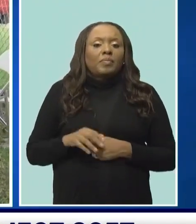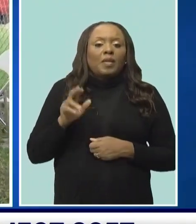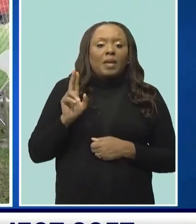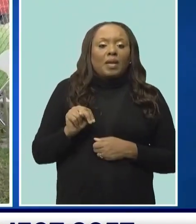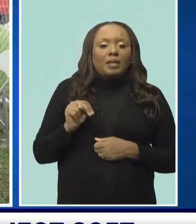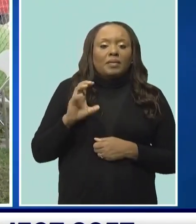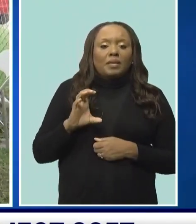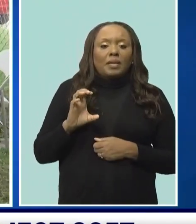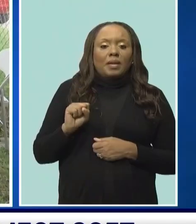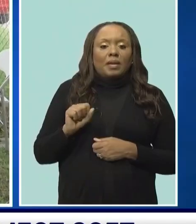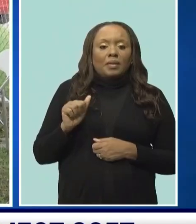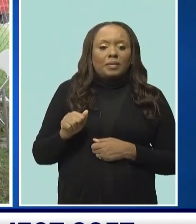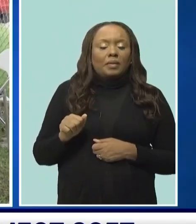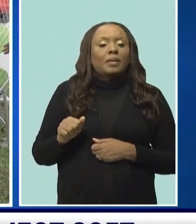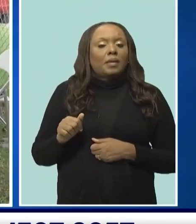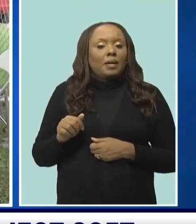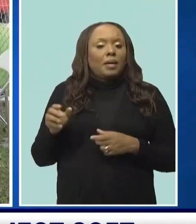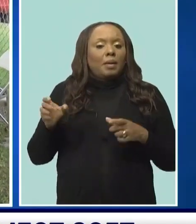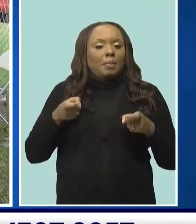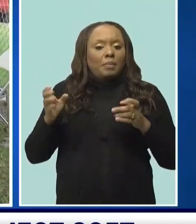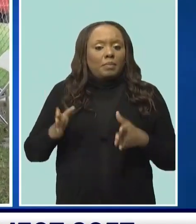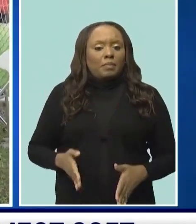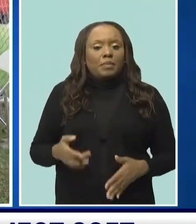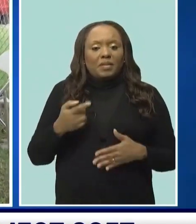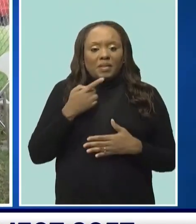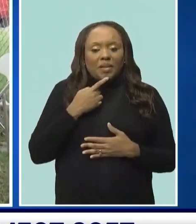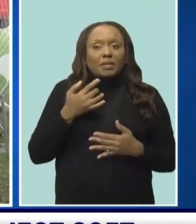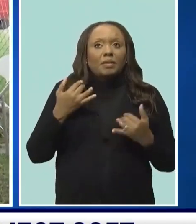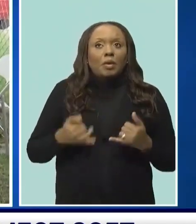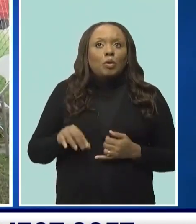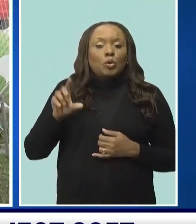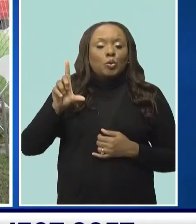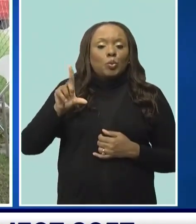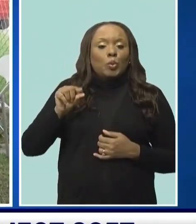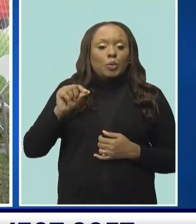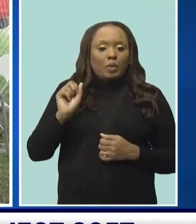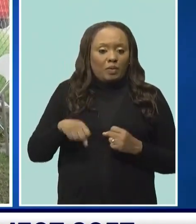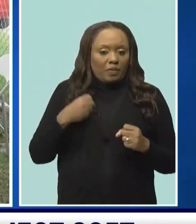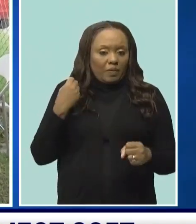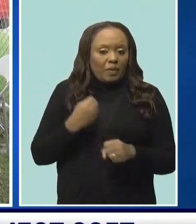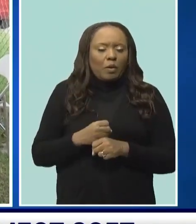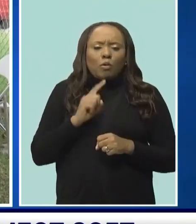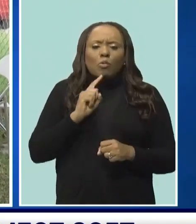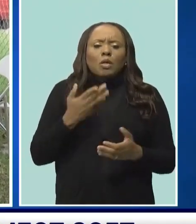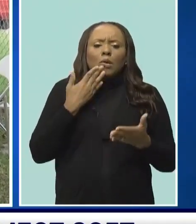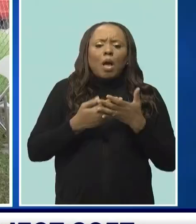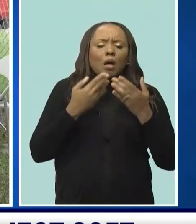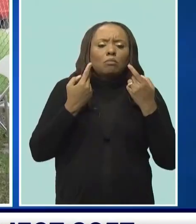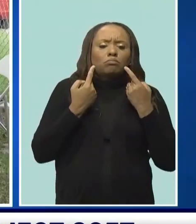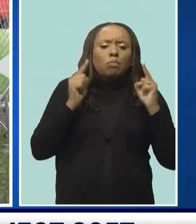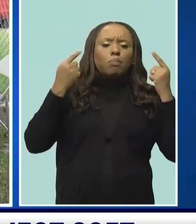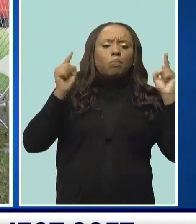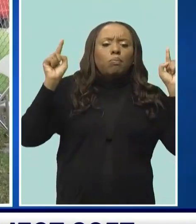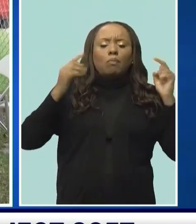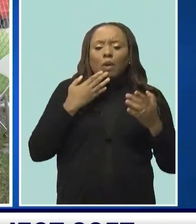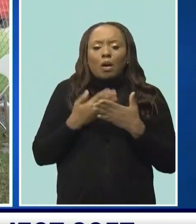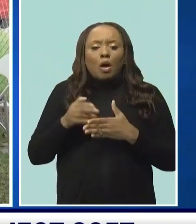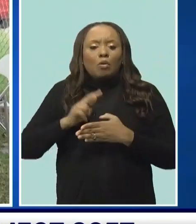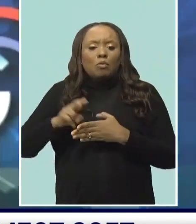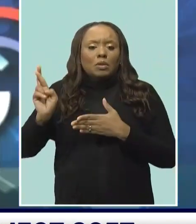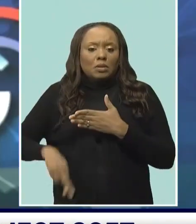Troy Wickham, says the Project Soft initiative is now in its 20th year and has been achieving the desired results of